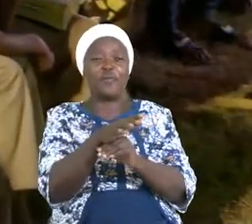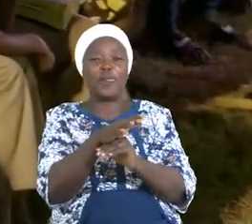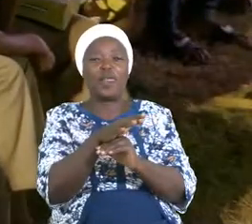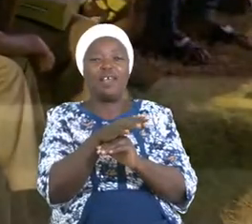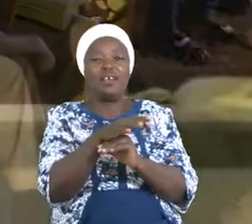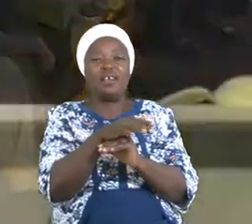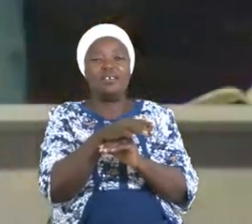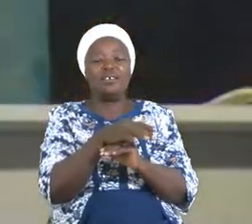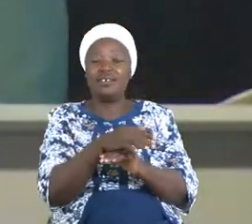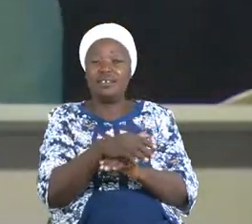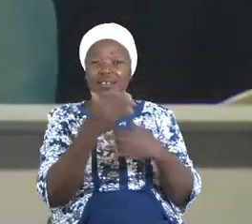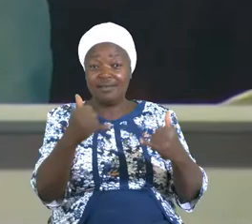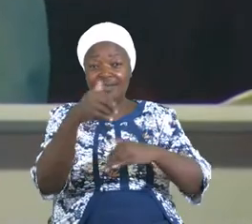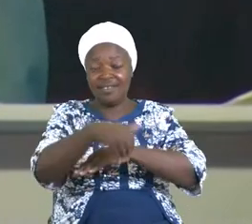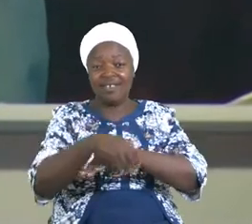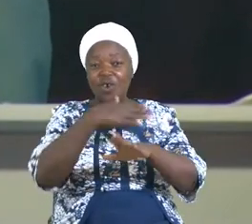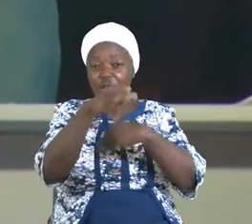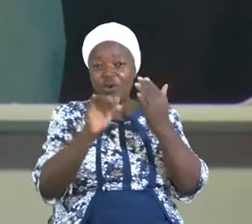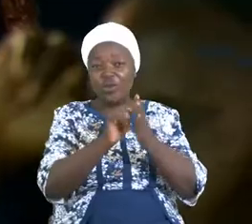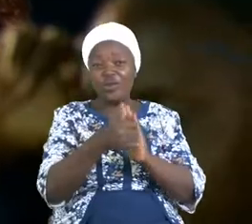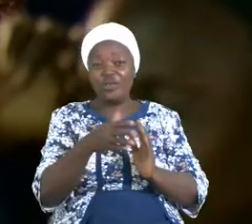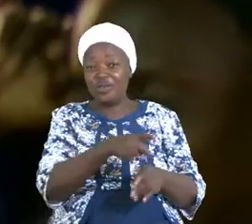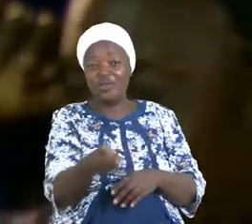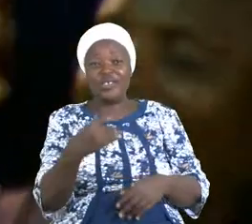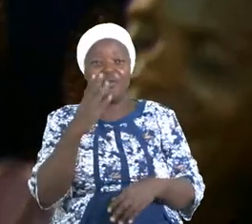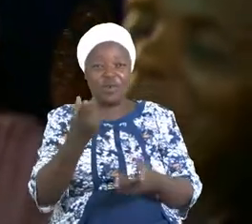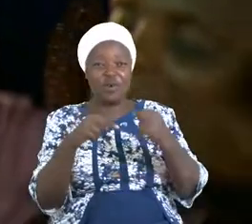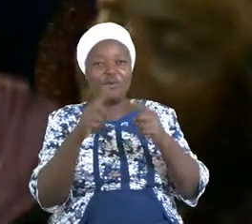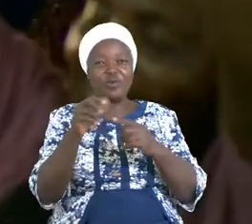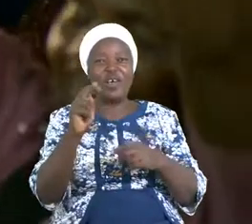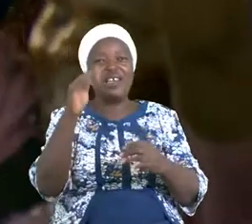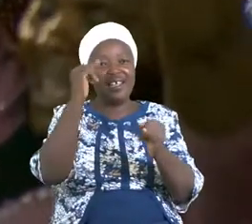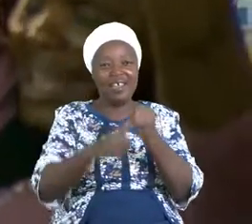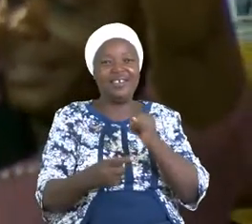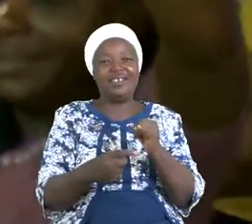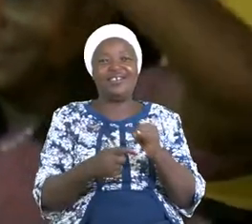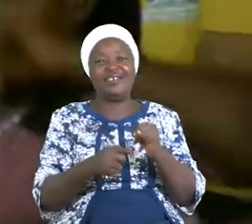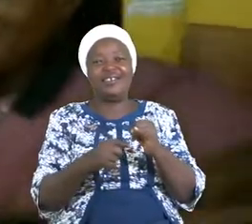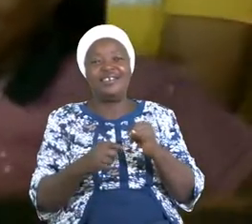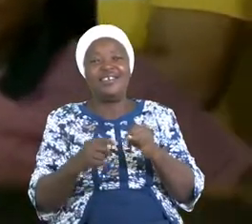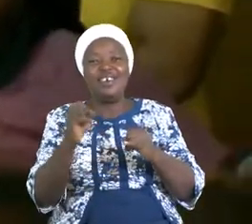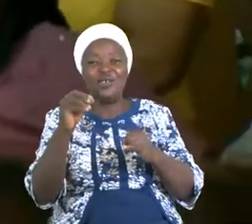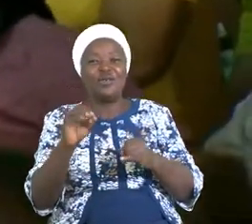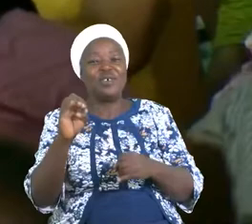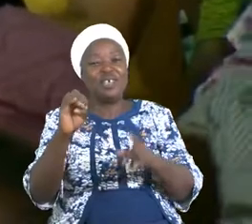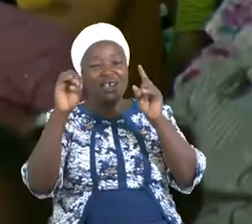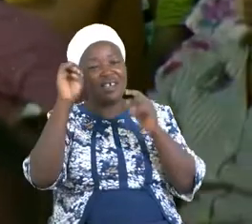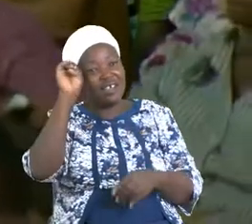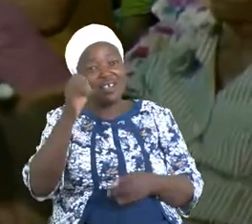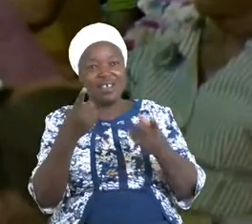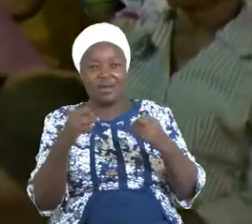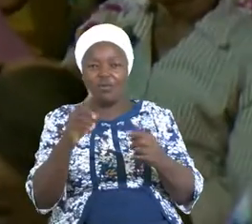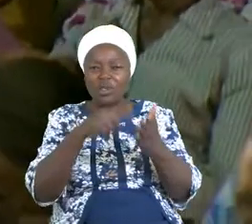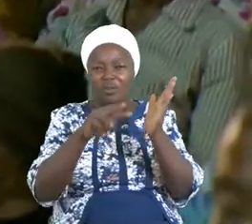Tonight, all those things will come to an end. And so he came. What's the purpose? The